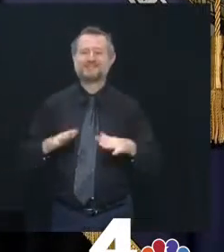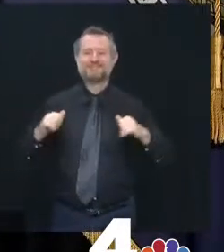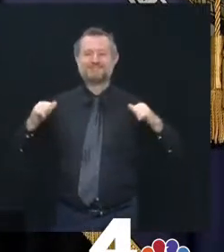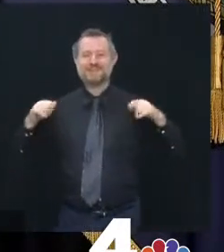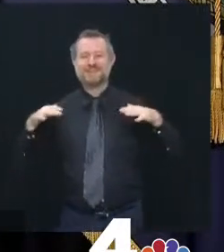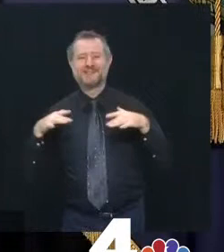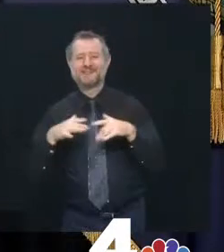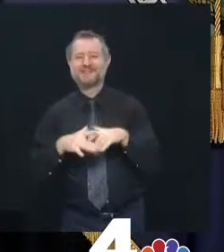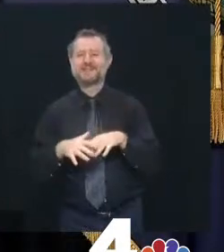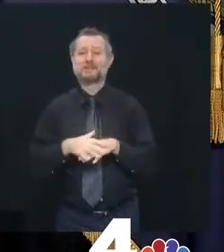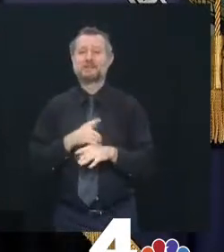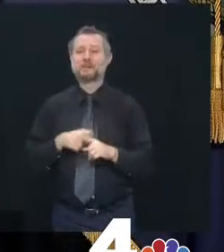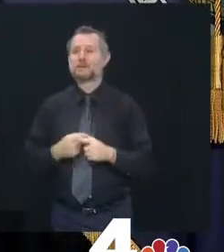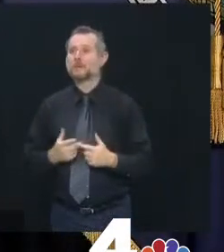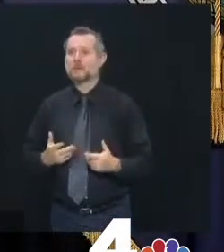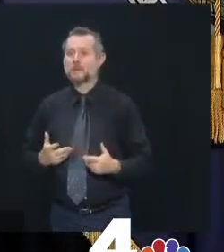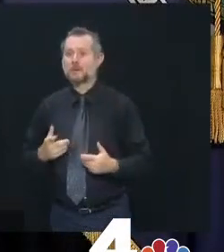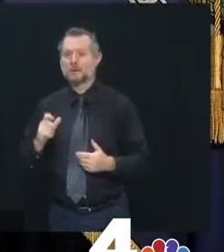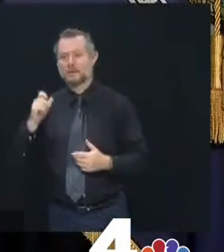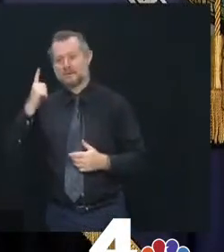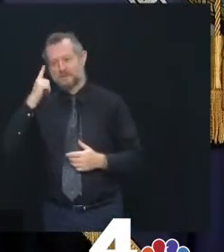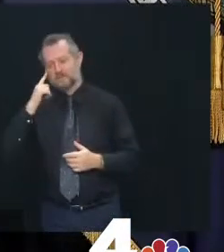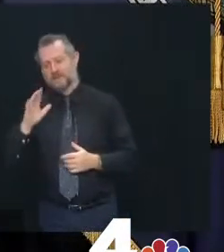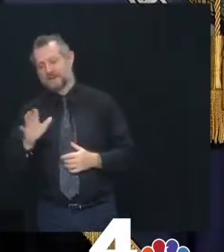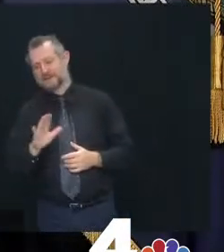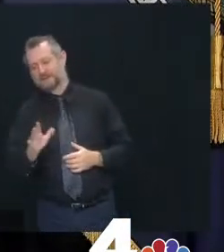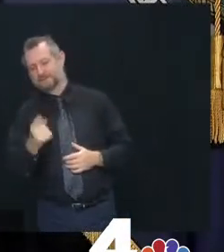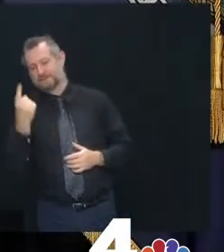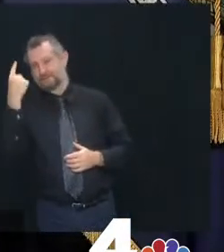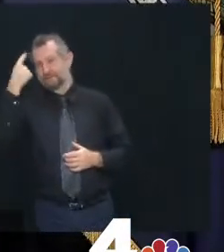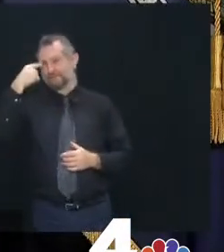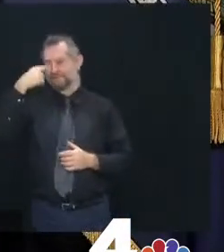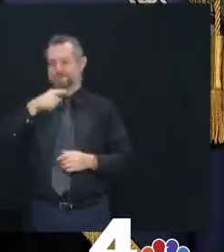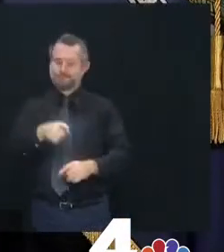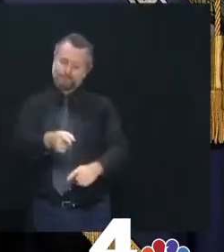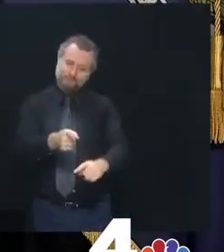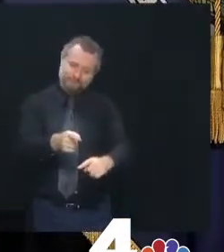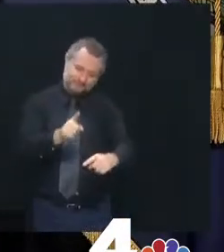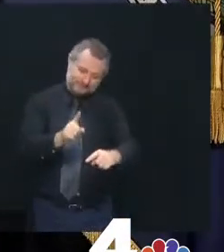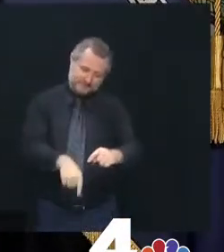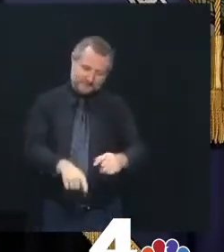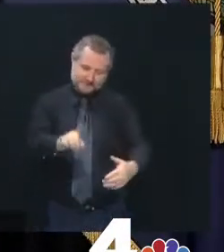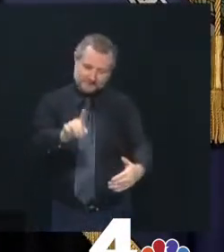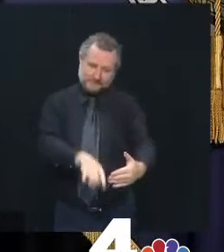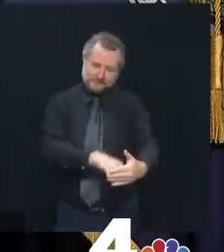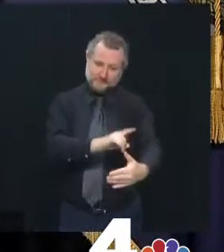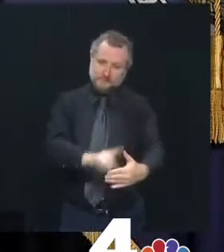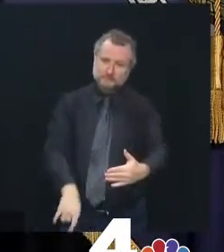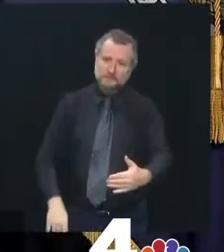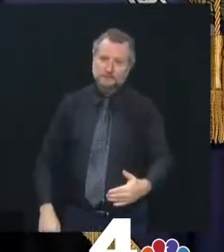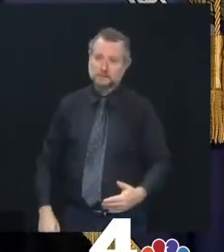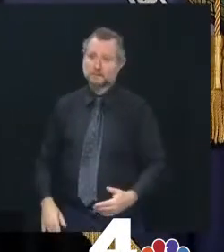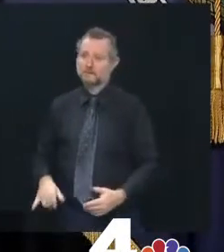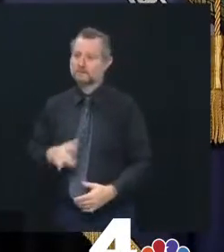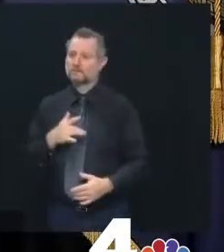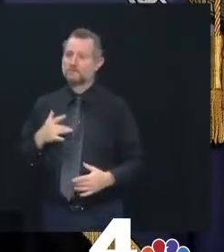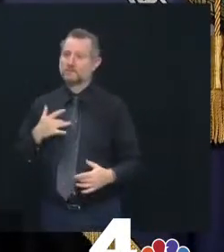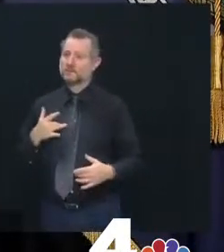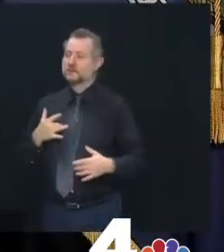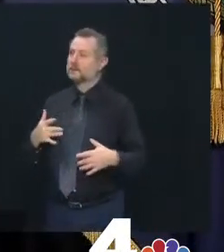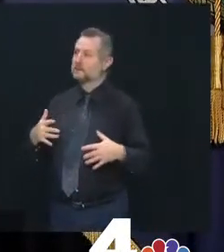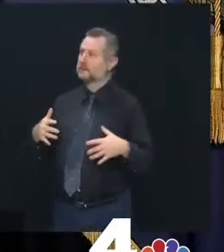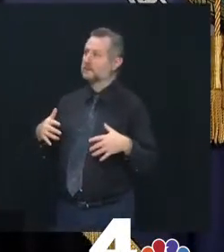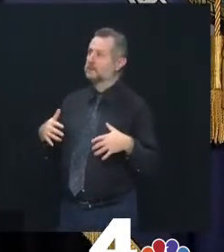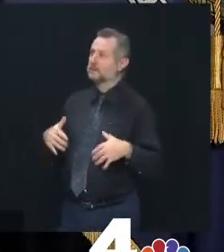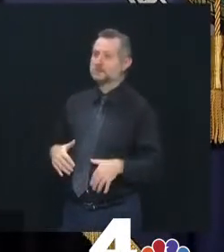government says, you can't have this large wedding. How terrible. We were all excited about the large wedding.